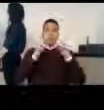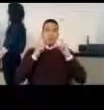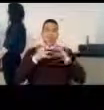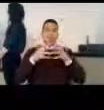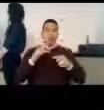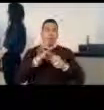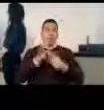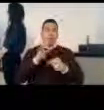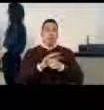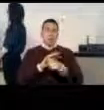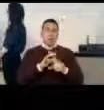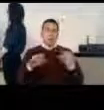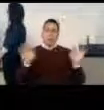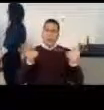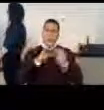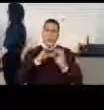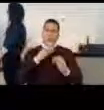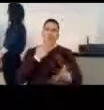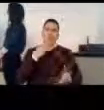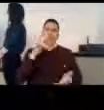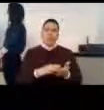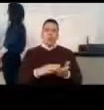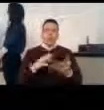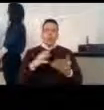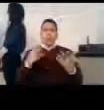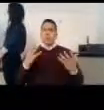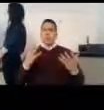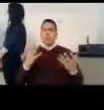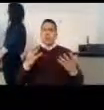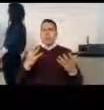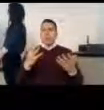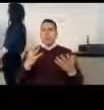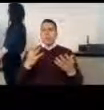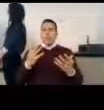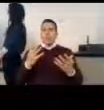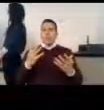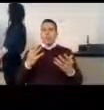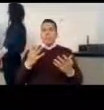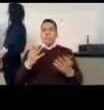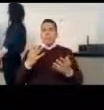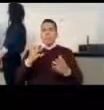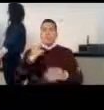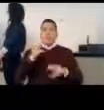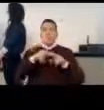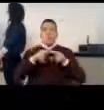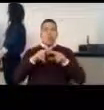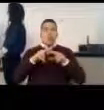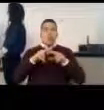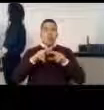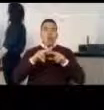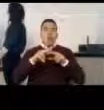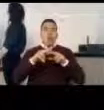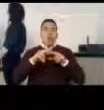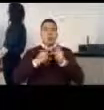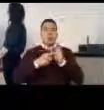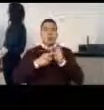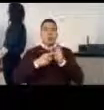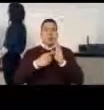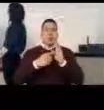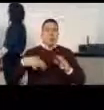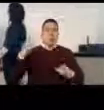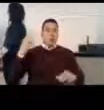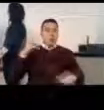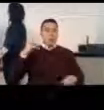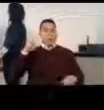sodas, but it's important to reduce our sugar levels or salt levels that elevates high blood pressure, for